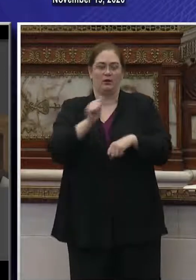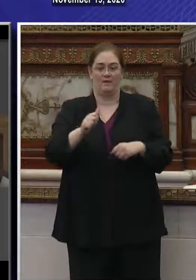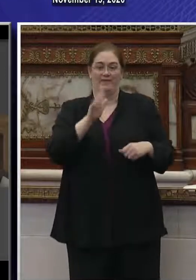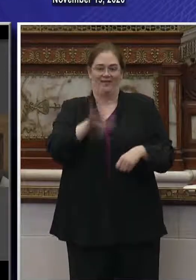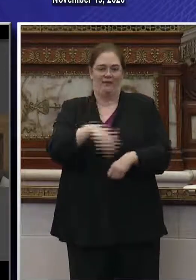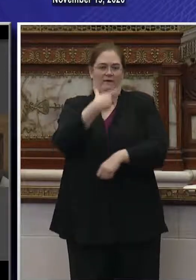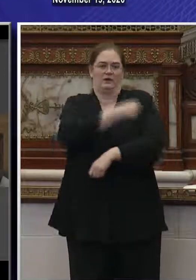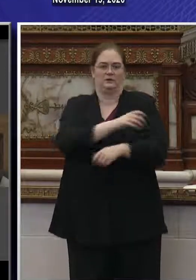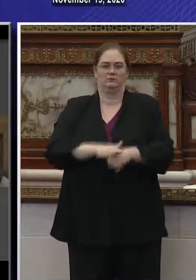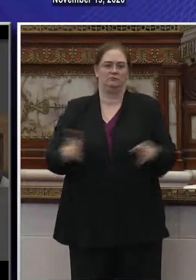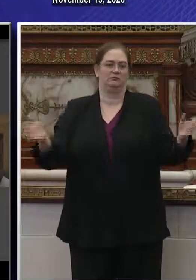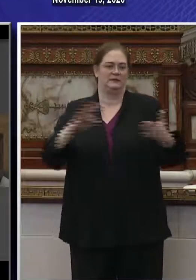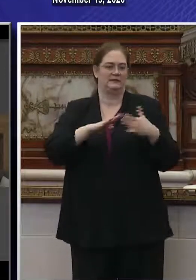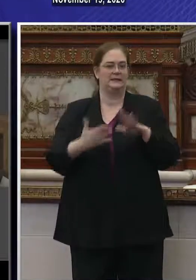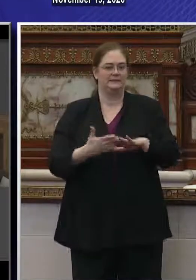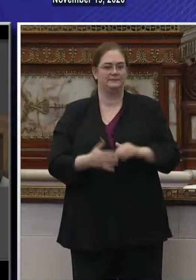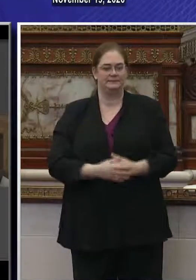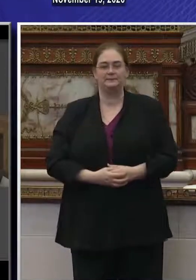city.